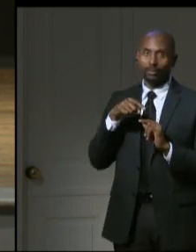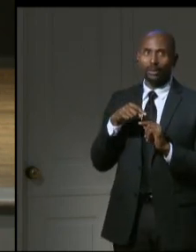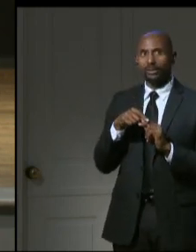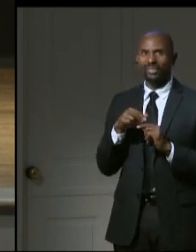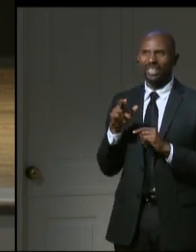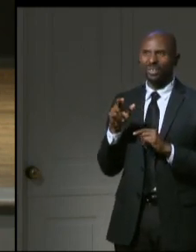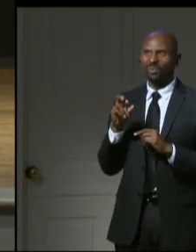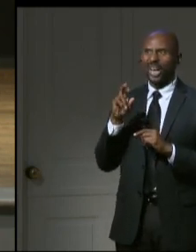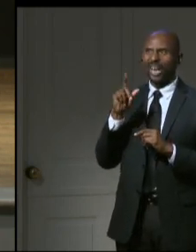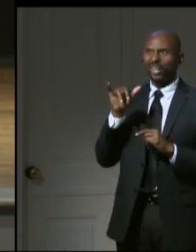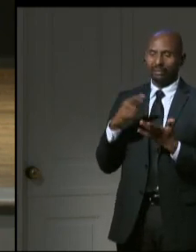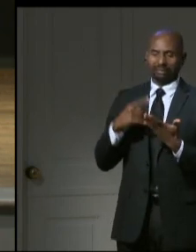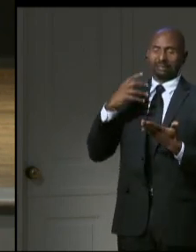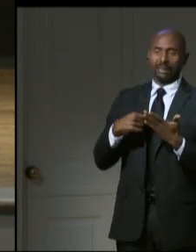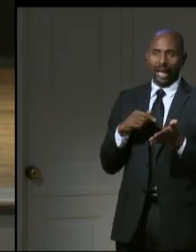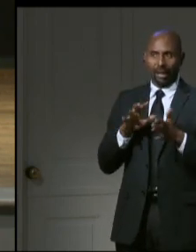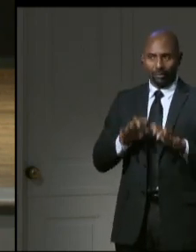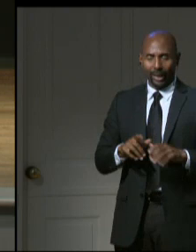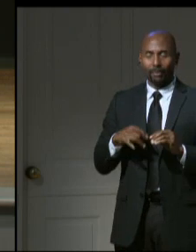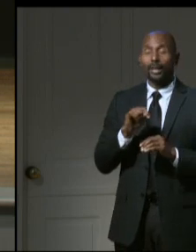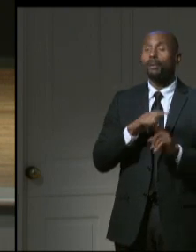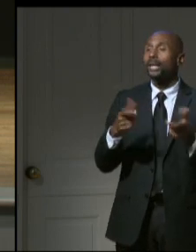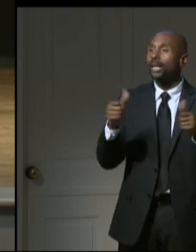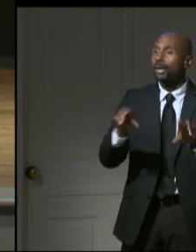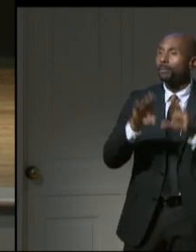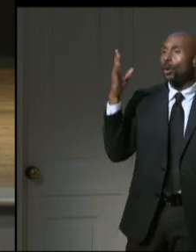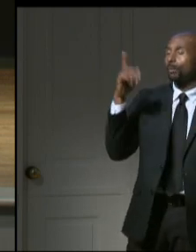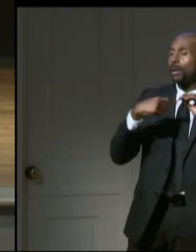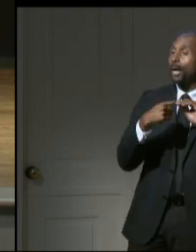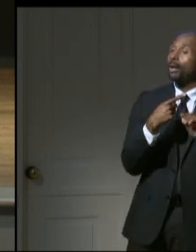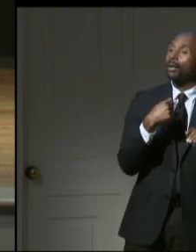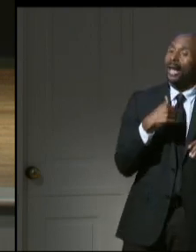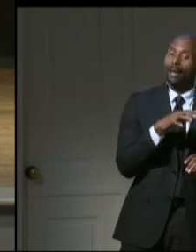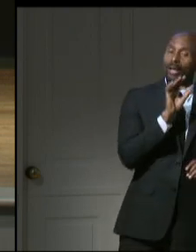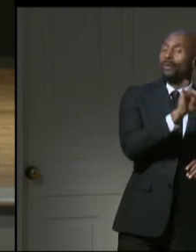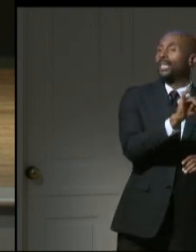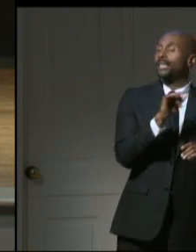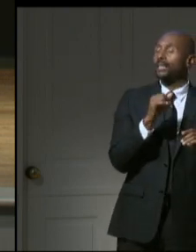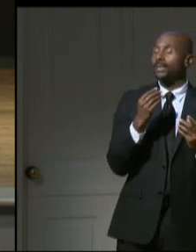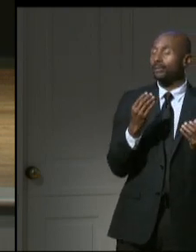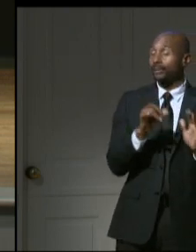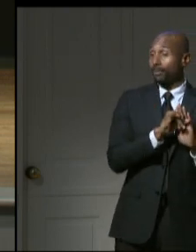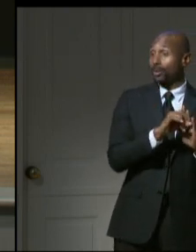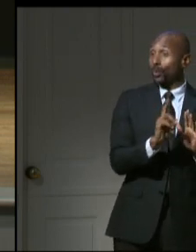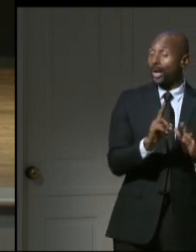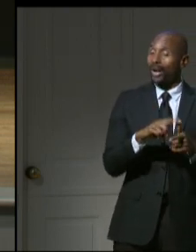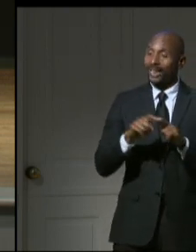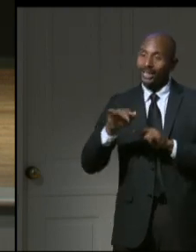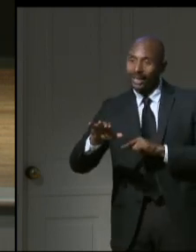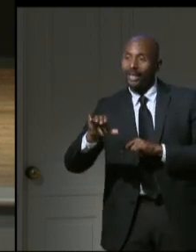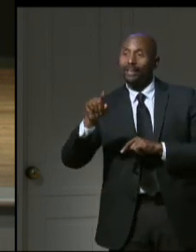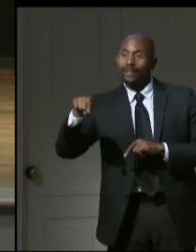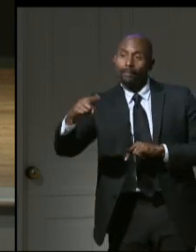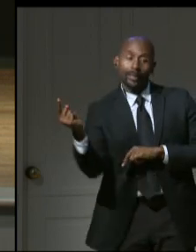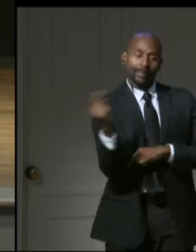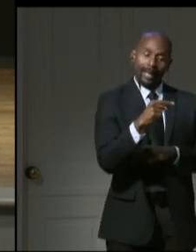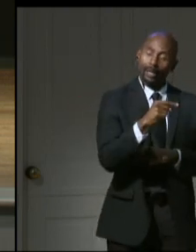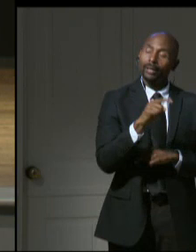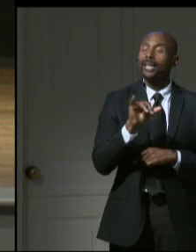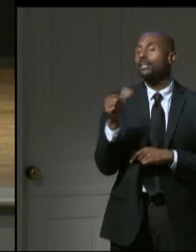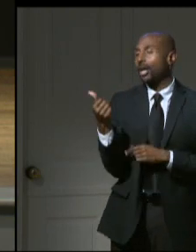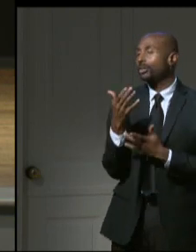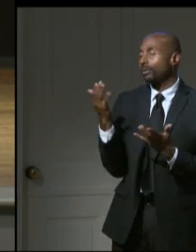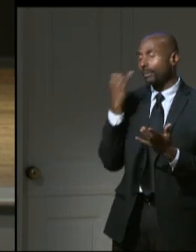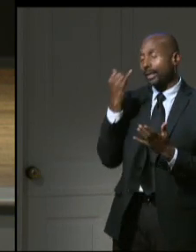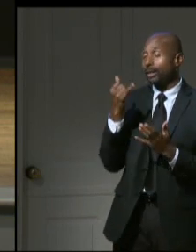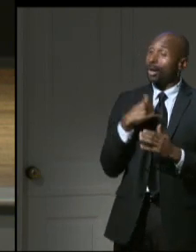write about it, but I try to be open in where I got it from, and, like, sending other people there. Of course, that's the other idea, that, like, I